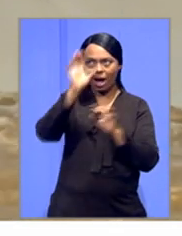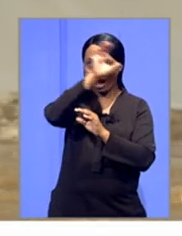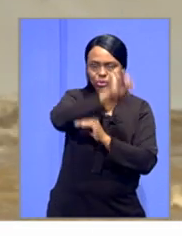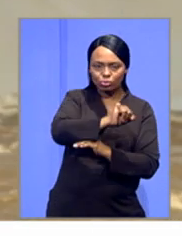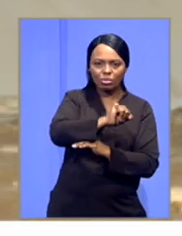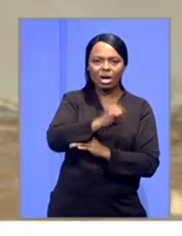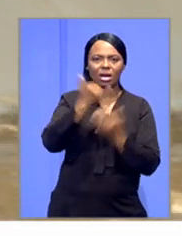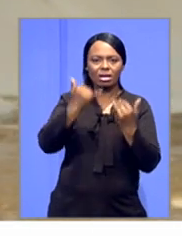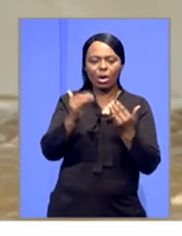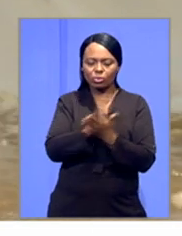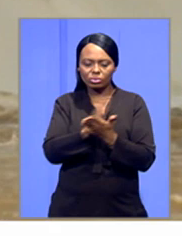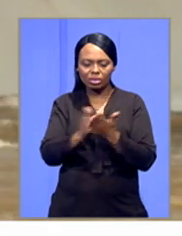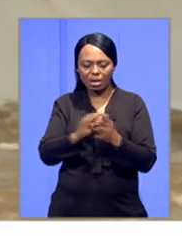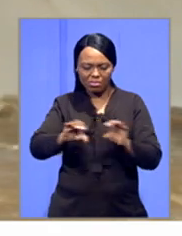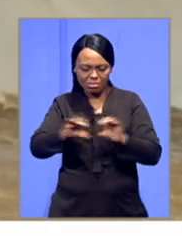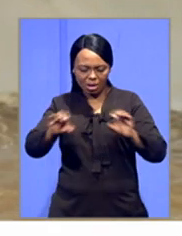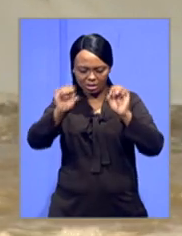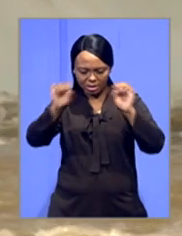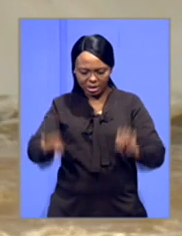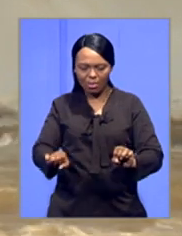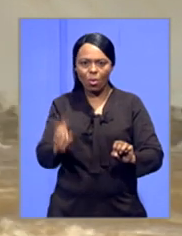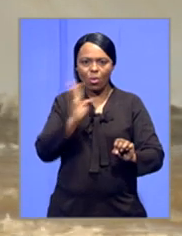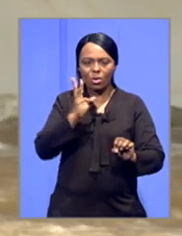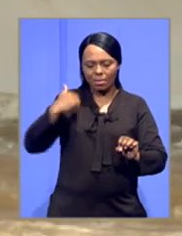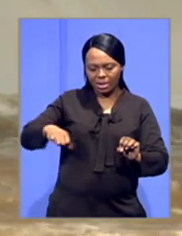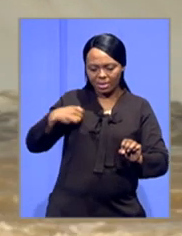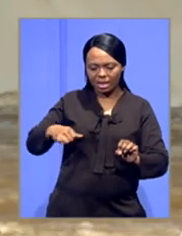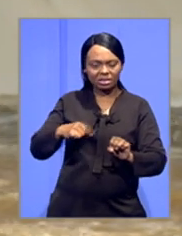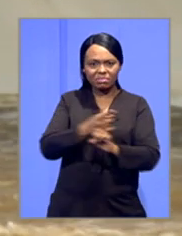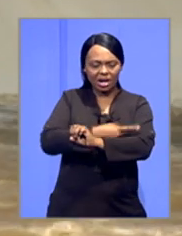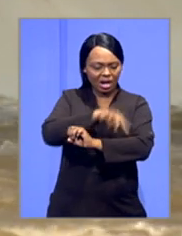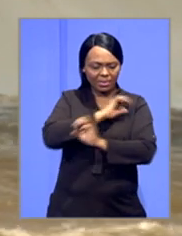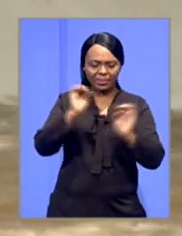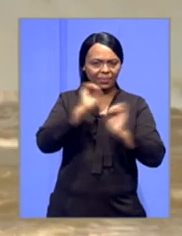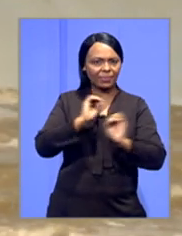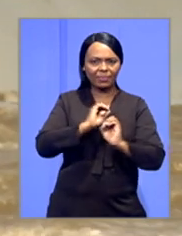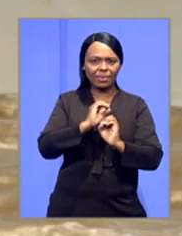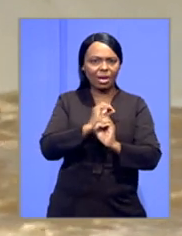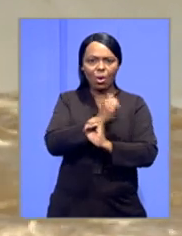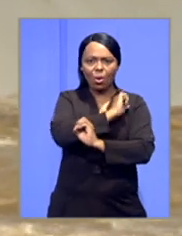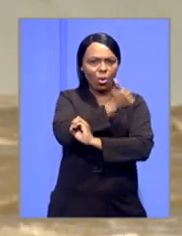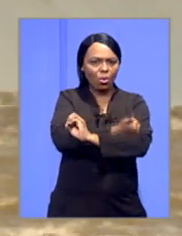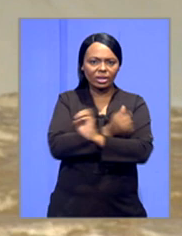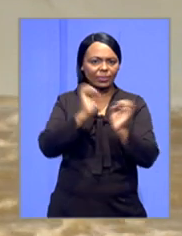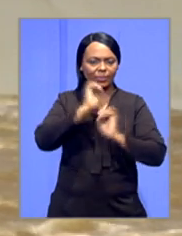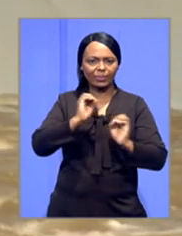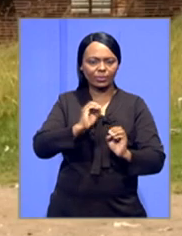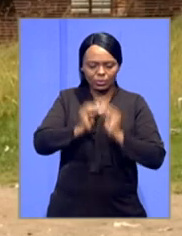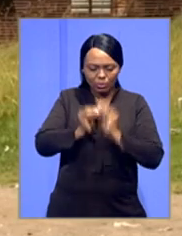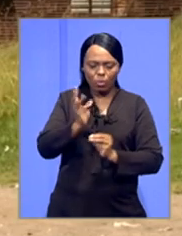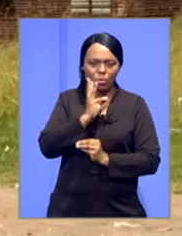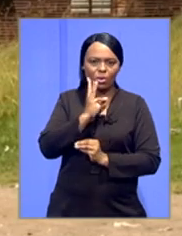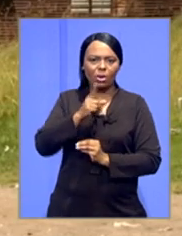the water treatment plants run by any municipality have the capacity to treat water that's contaminated by